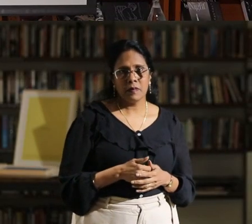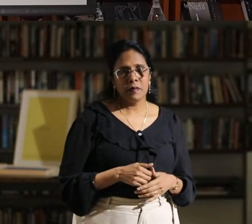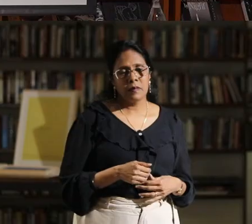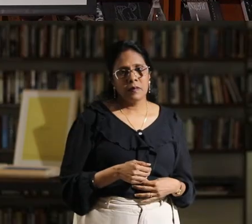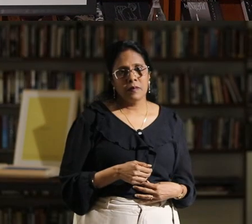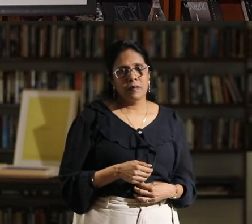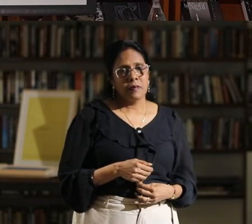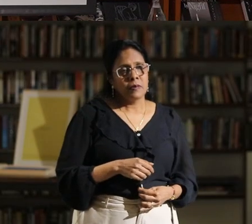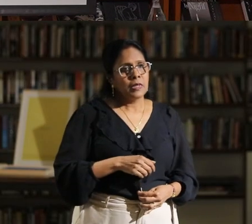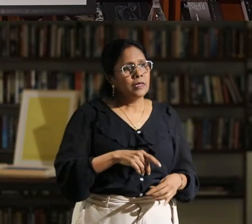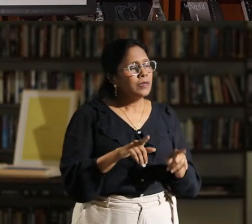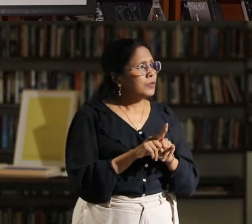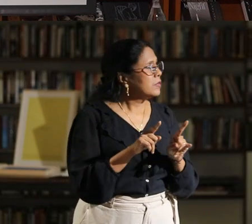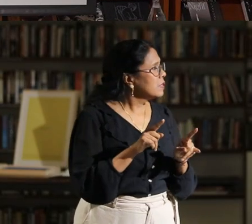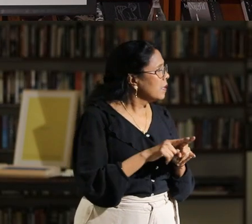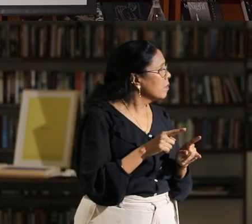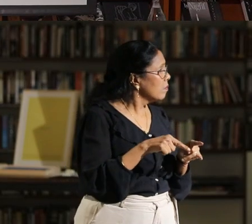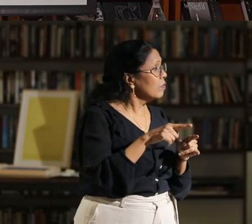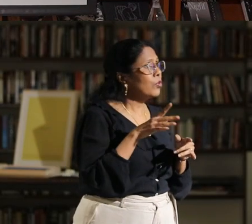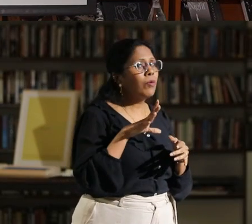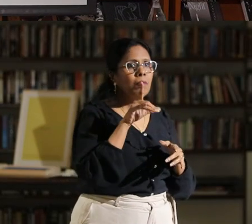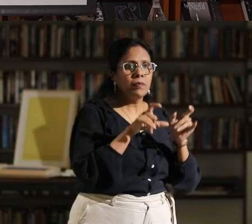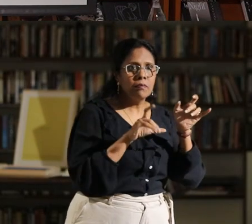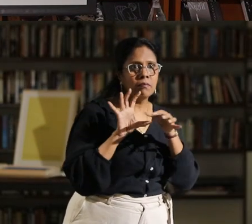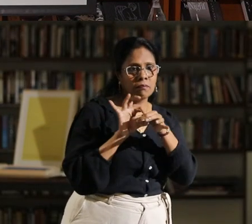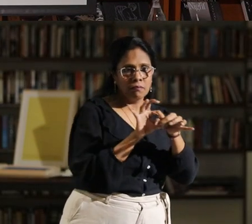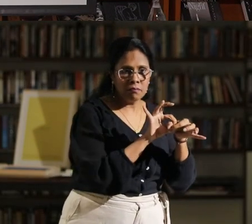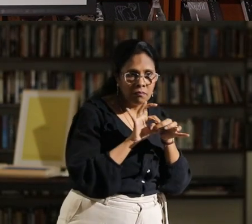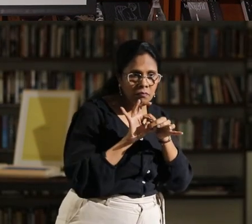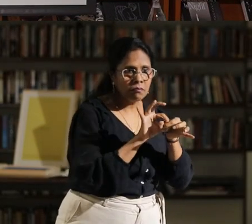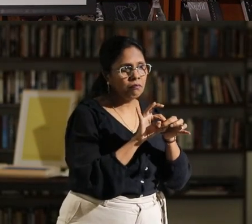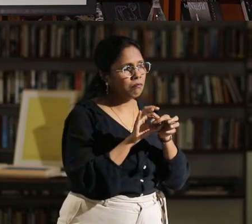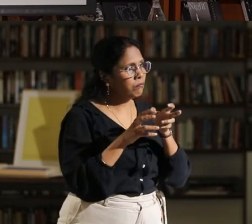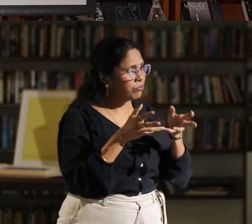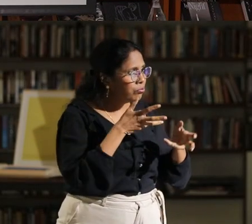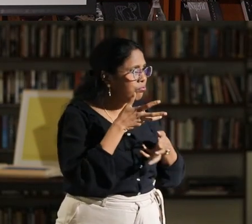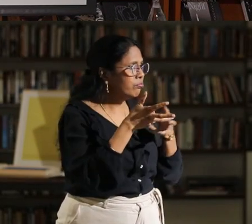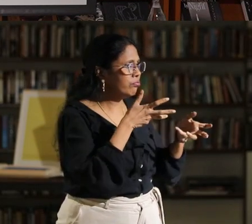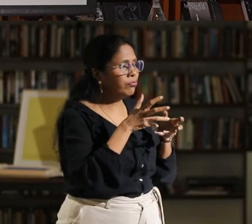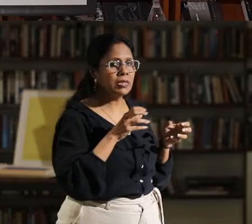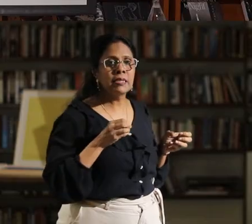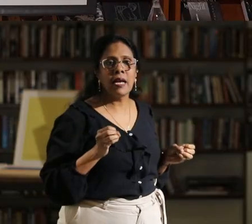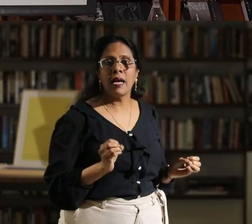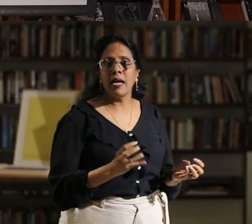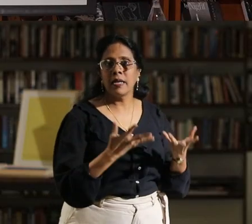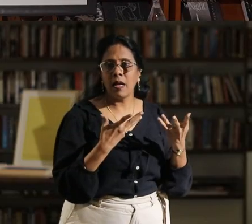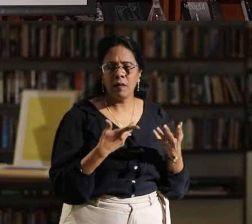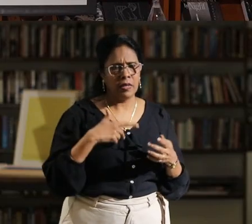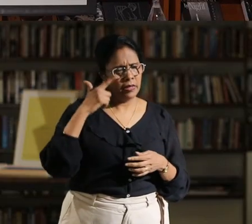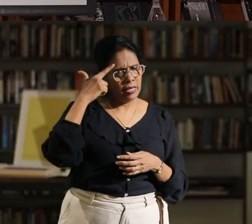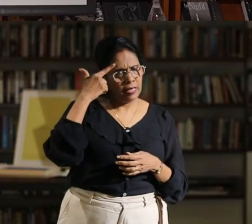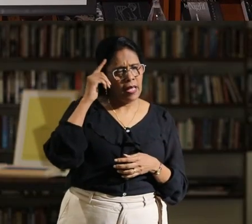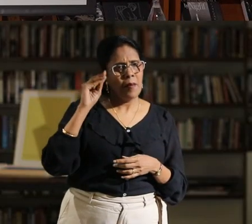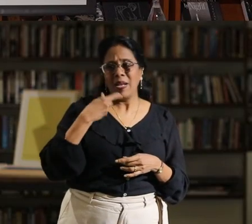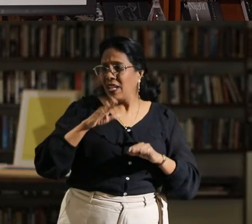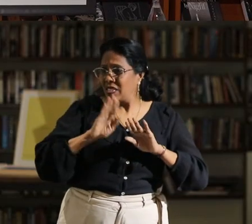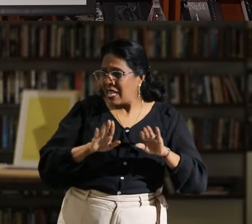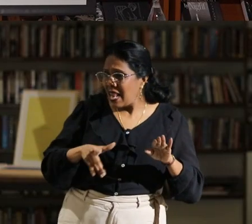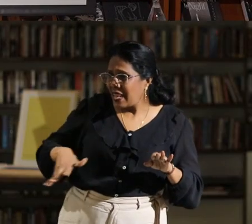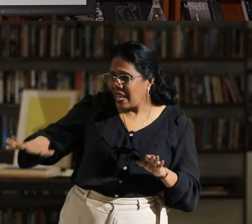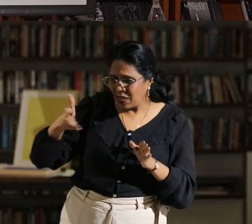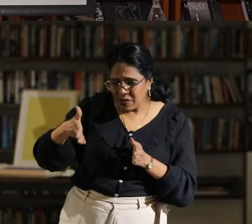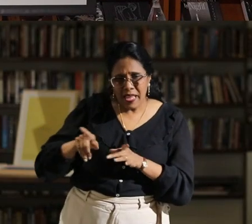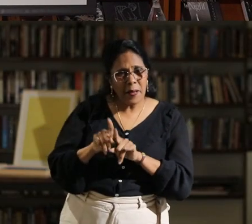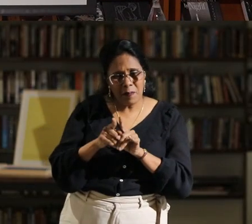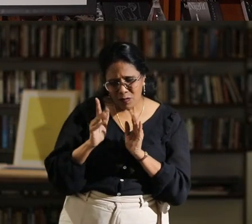engagements we had done in the locality at Shadi Khampur was get the children who lived all around the really narrow